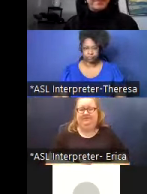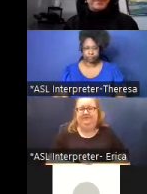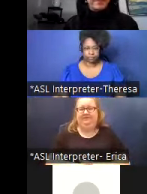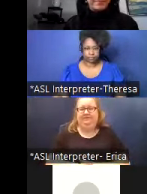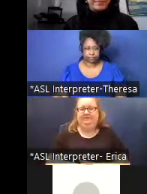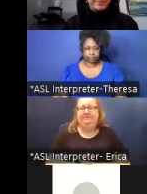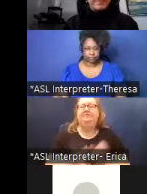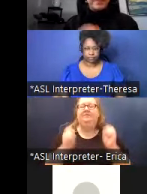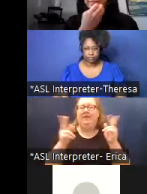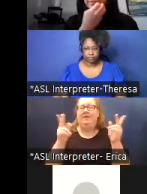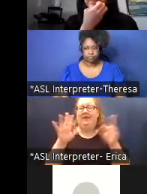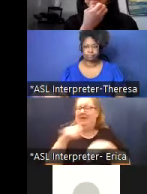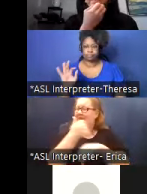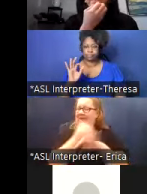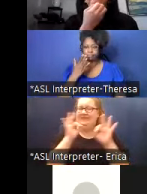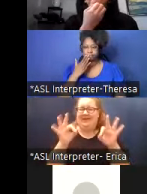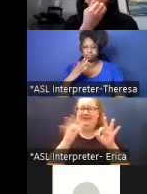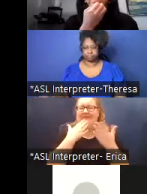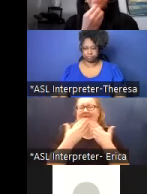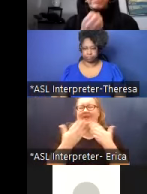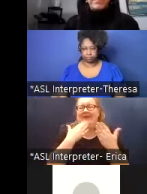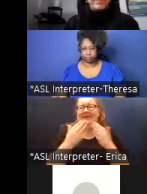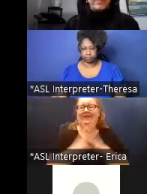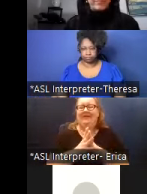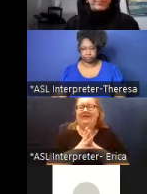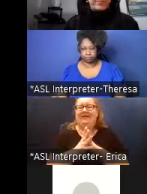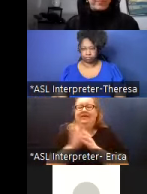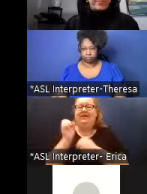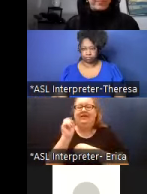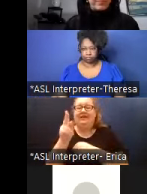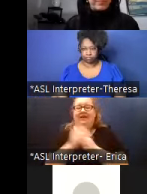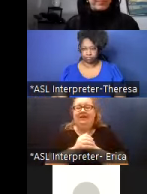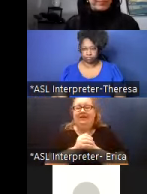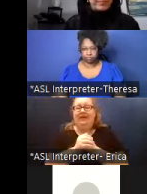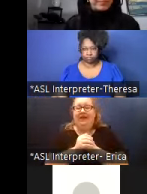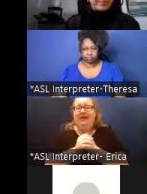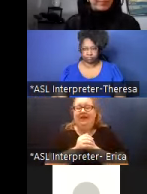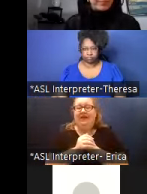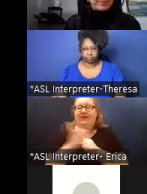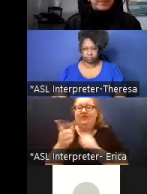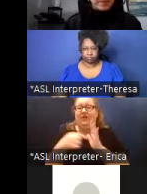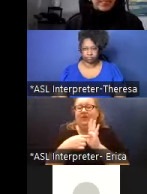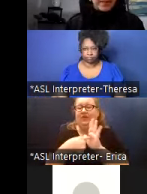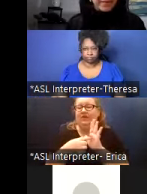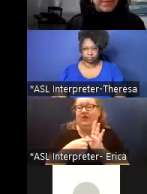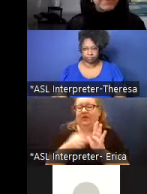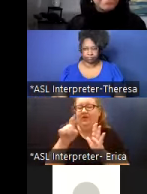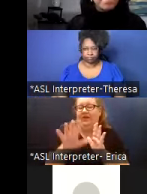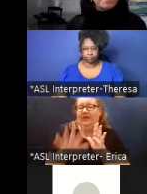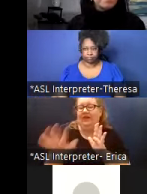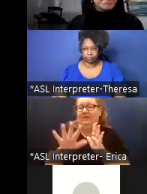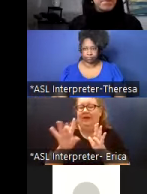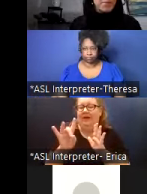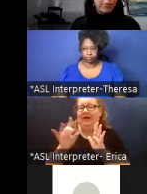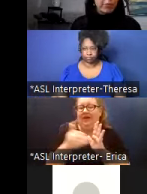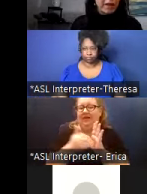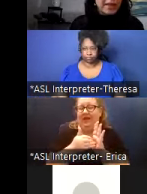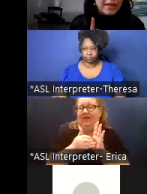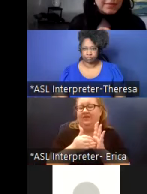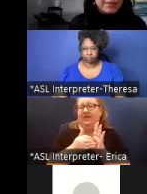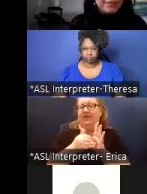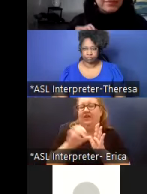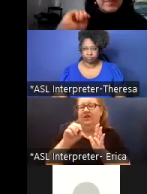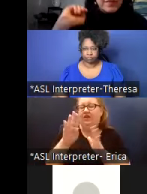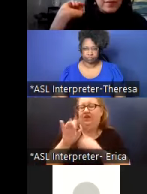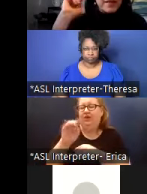Okay, we're all set. Thank you. What the model shows, Carl, is that we need about 8,000 cubic feet of storage in